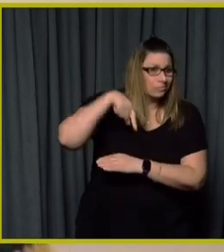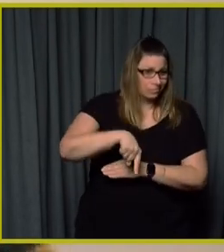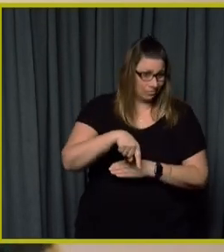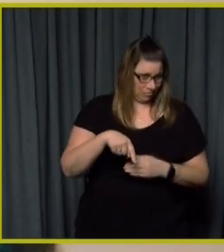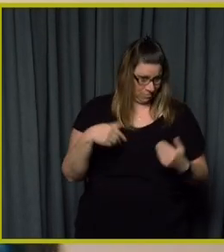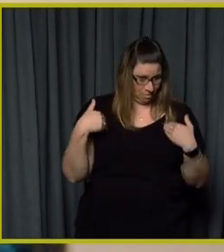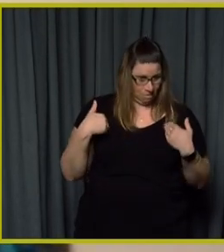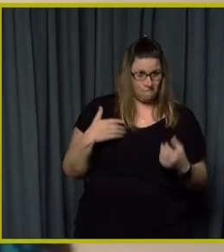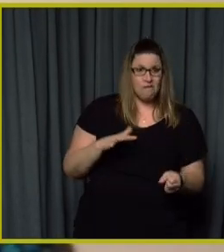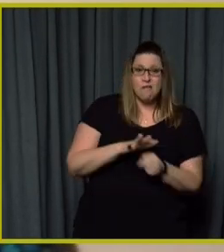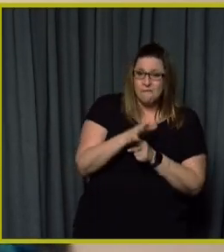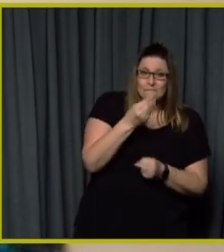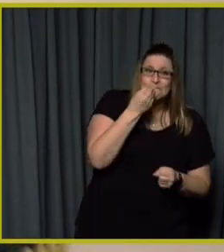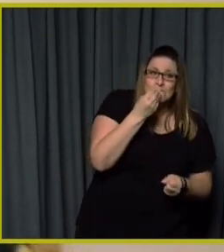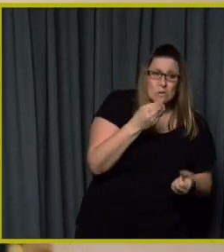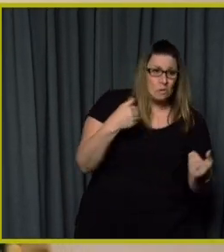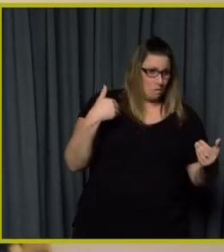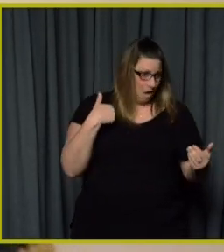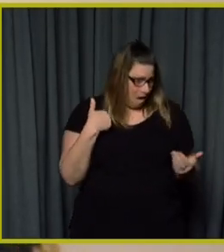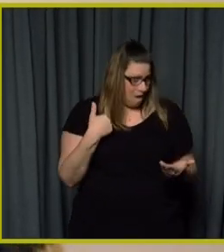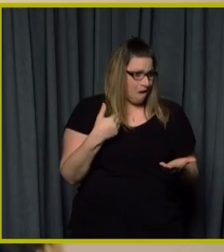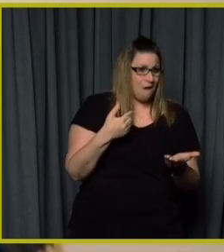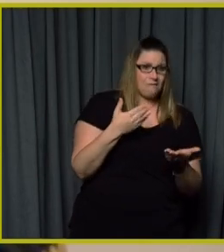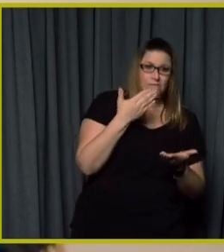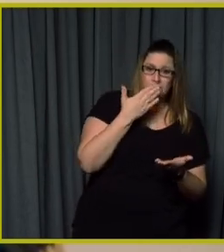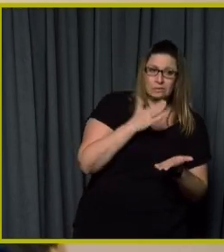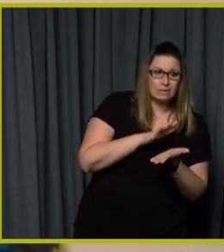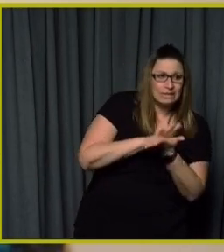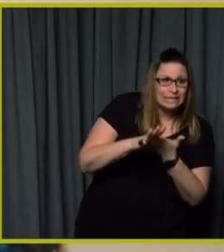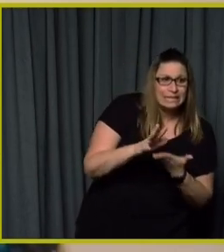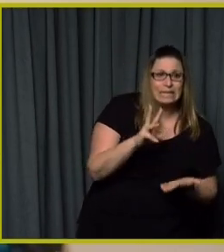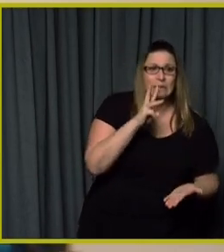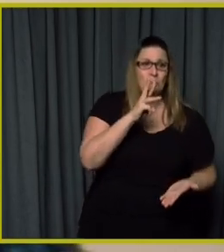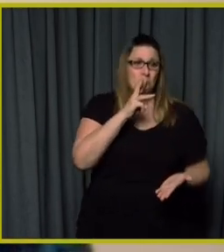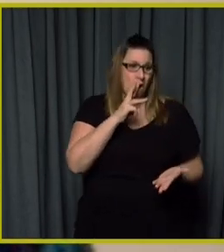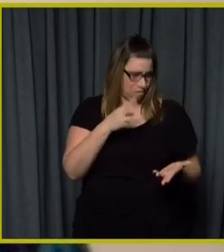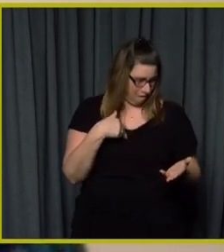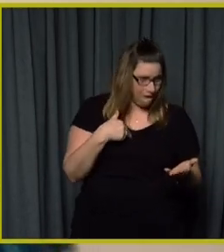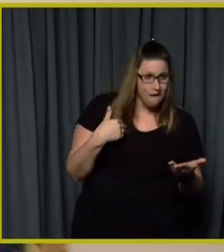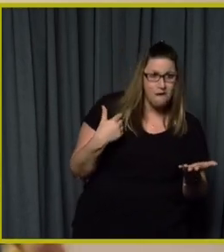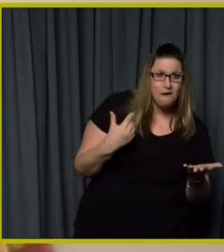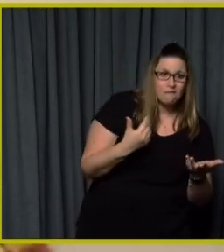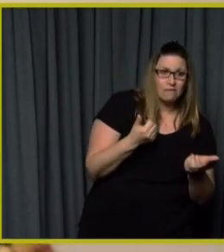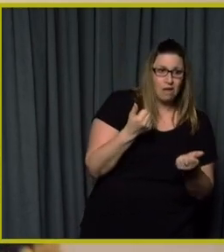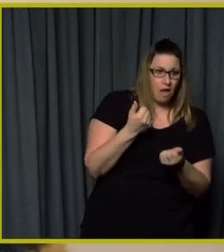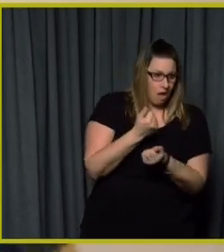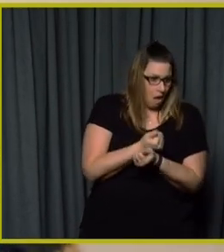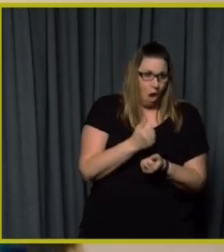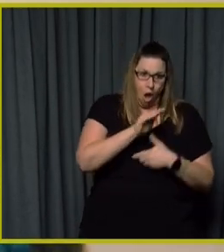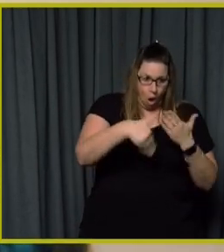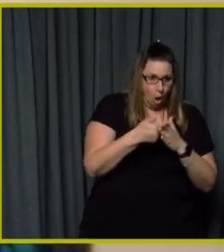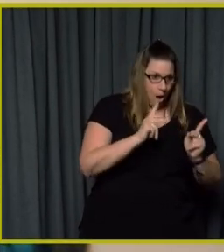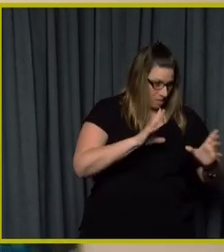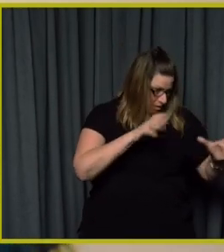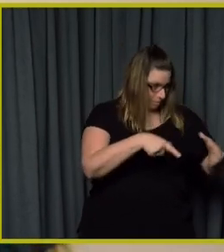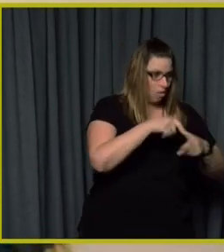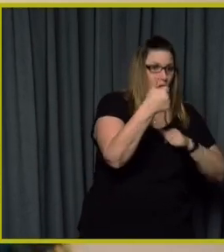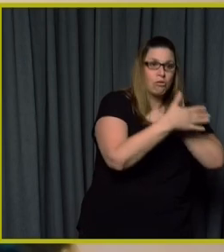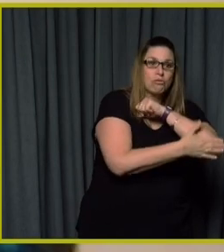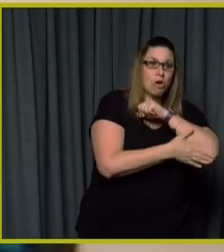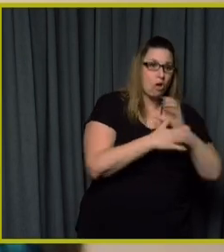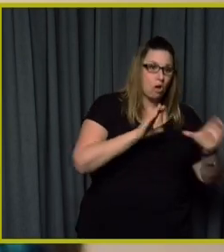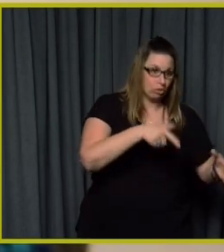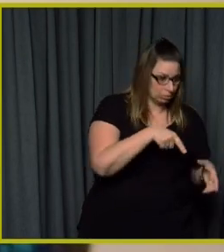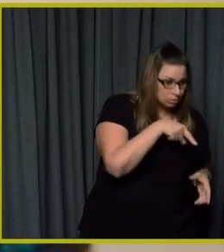enough clean and safe water, and definitely enough money for every human being, not just in this country, but in